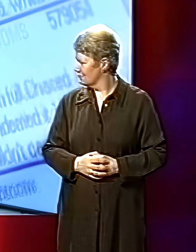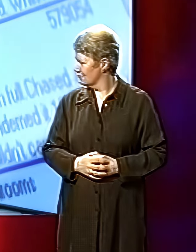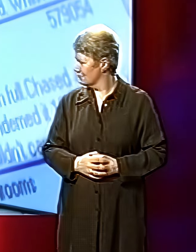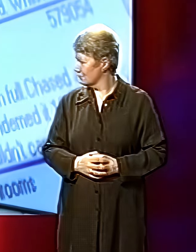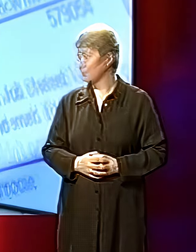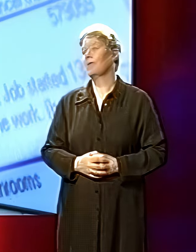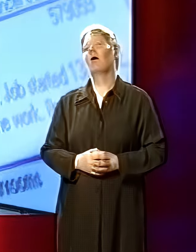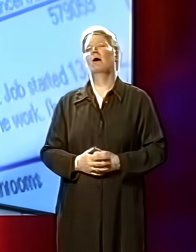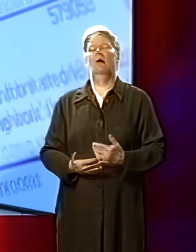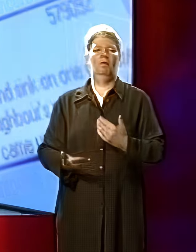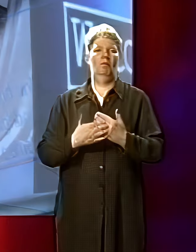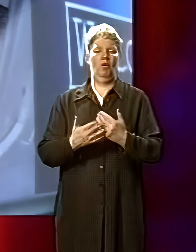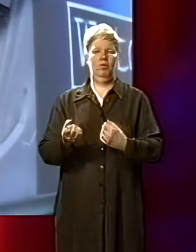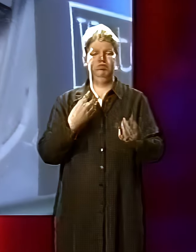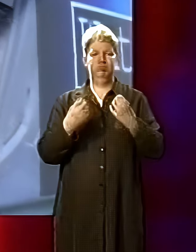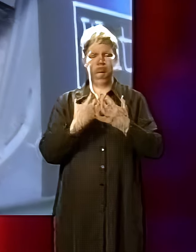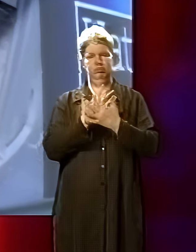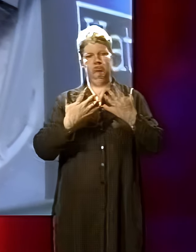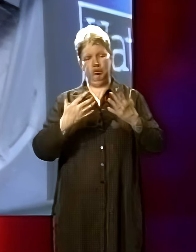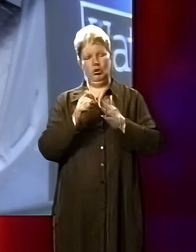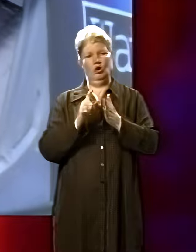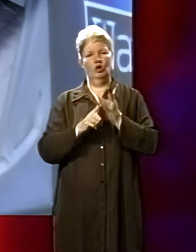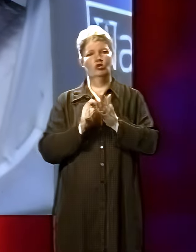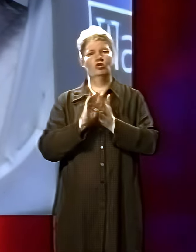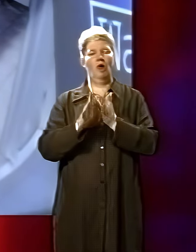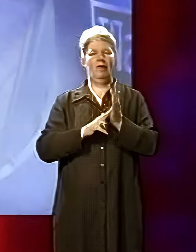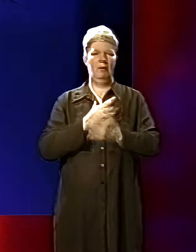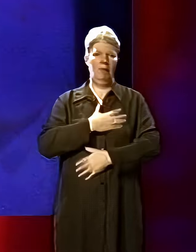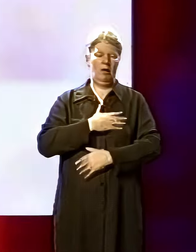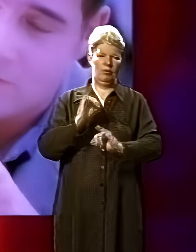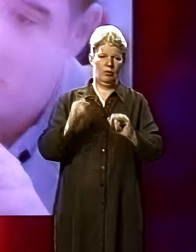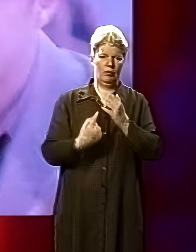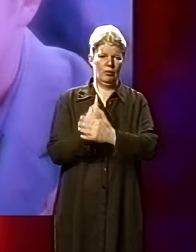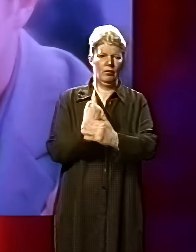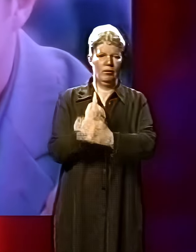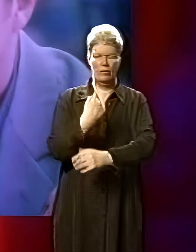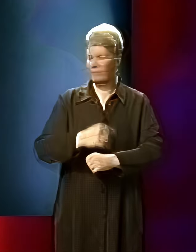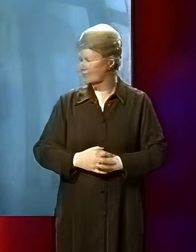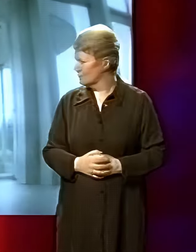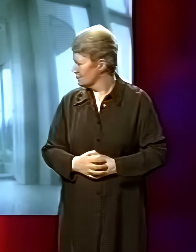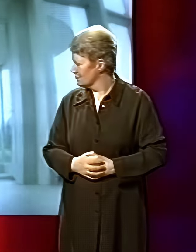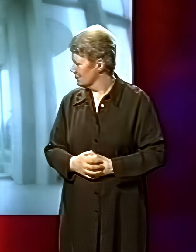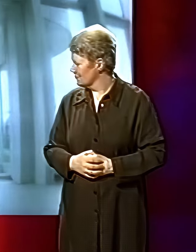And flood alert. Another visit to the Dolphin bathroom.